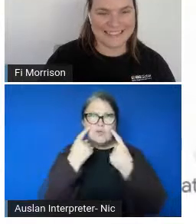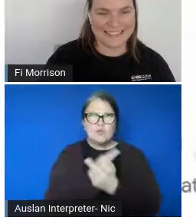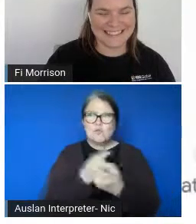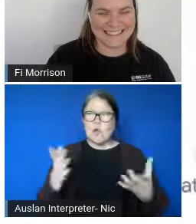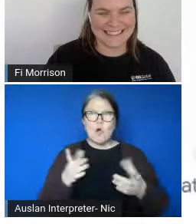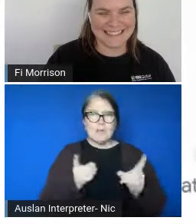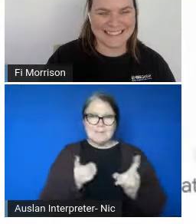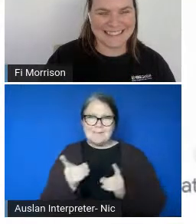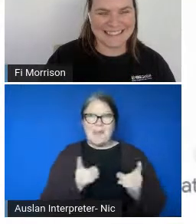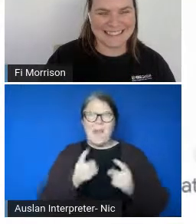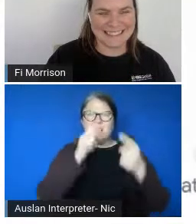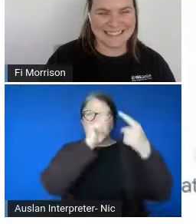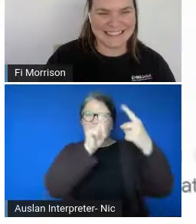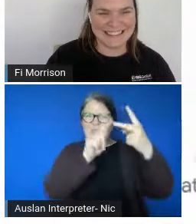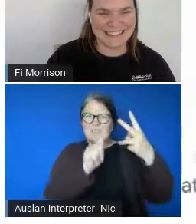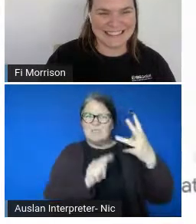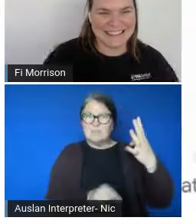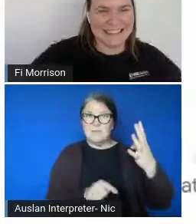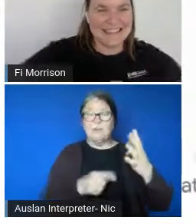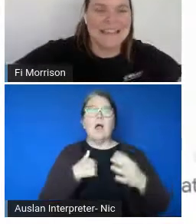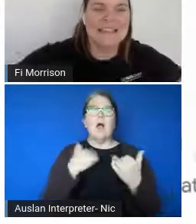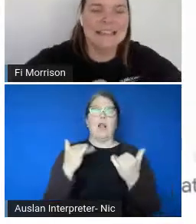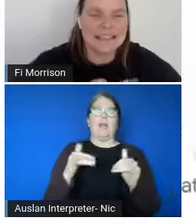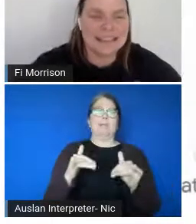it, and I'll see you in 15.